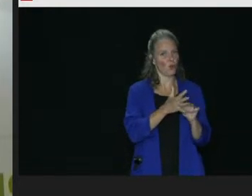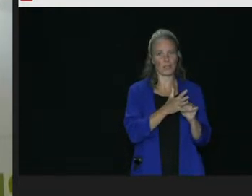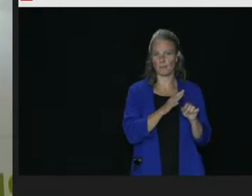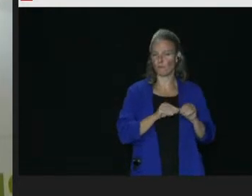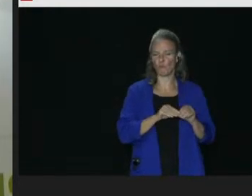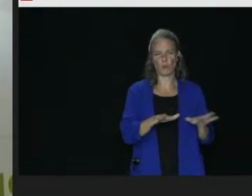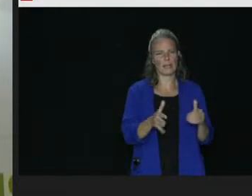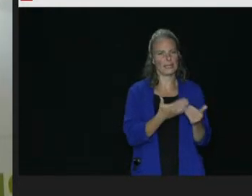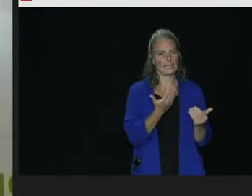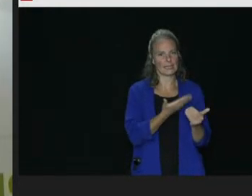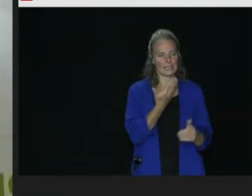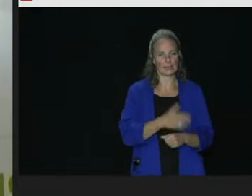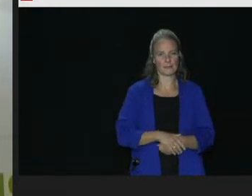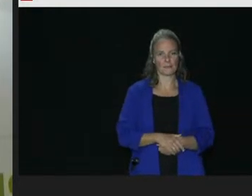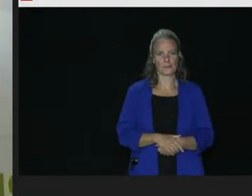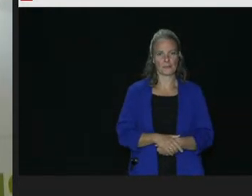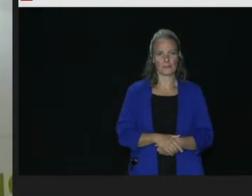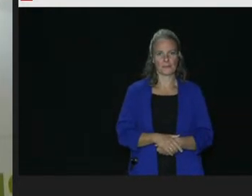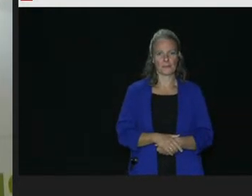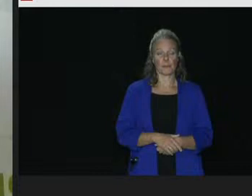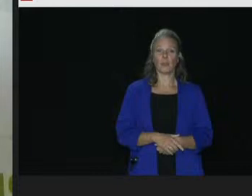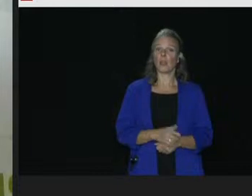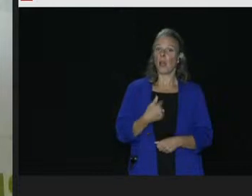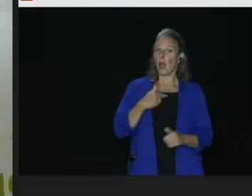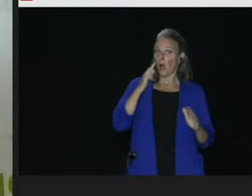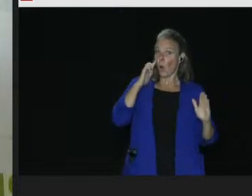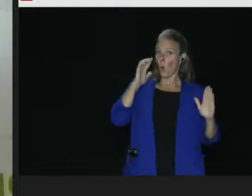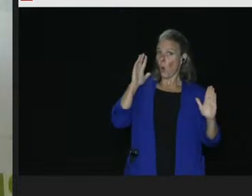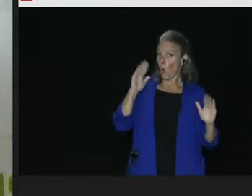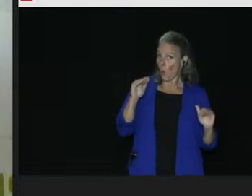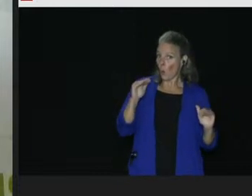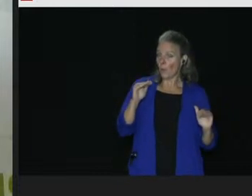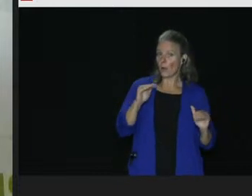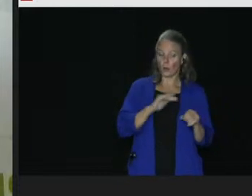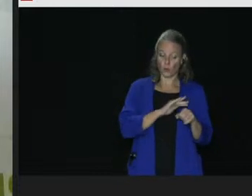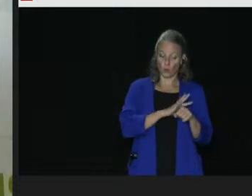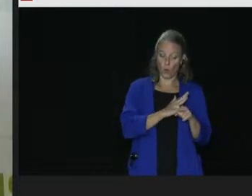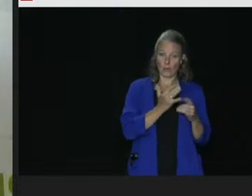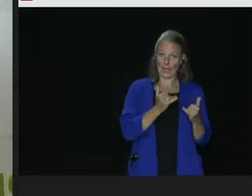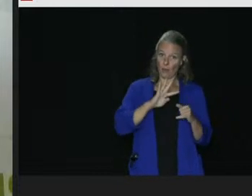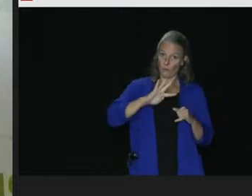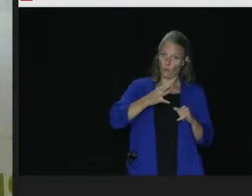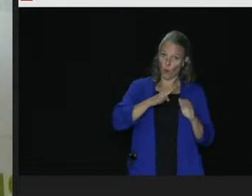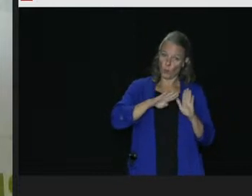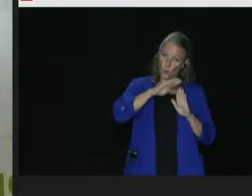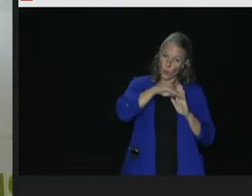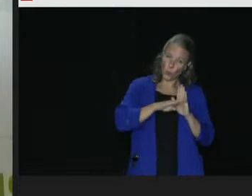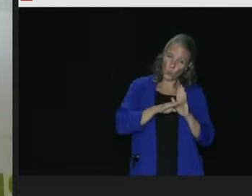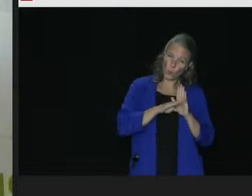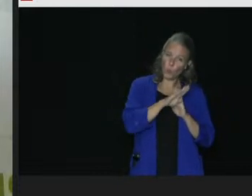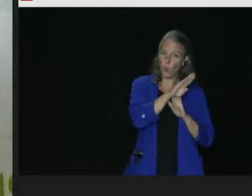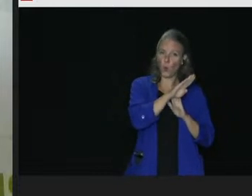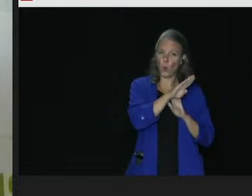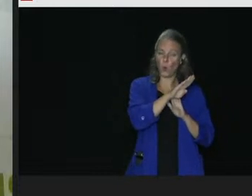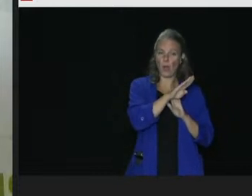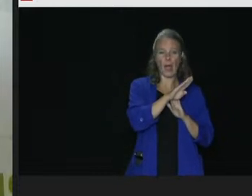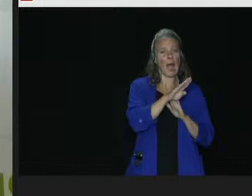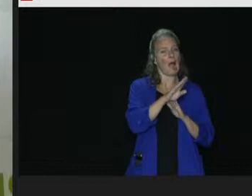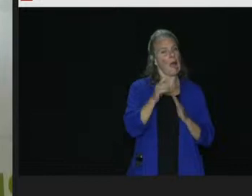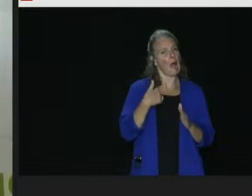I would hope that if with this wave, that everyone